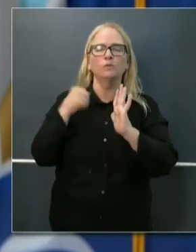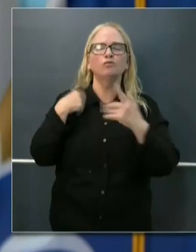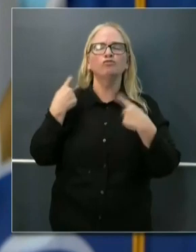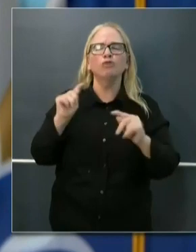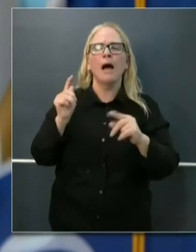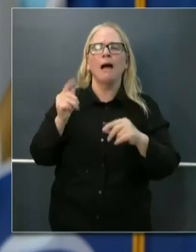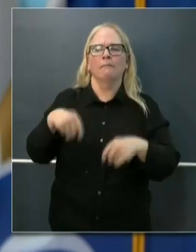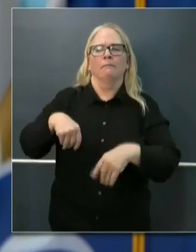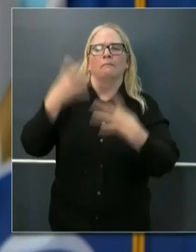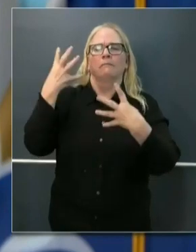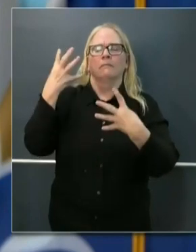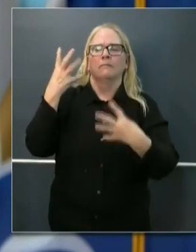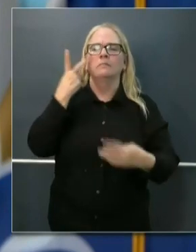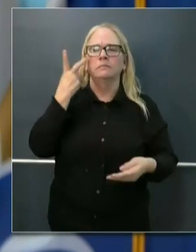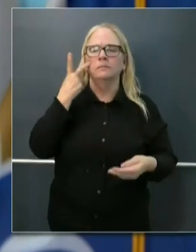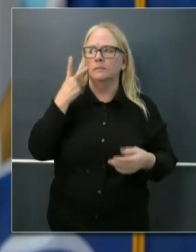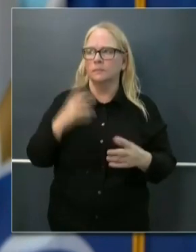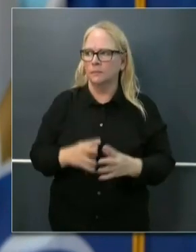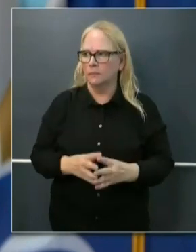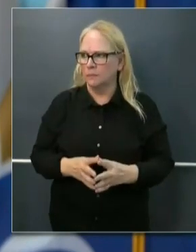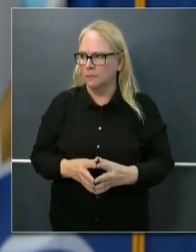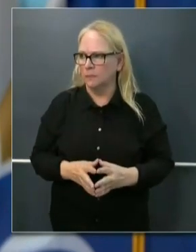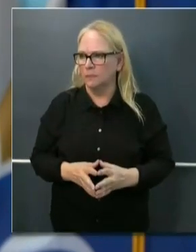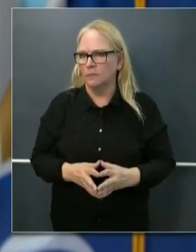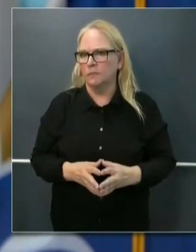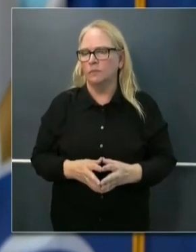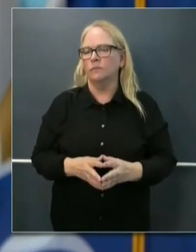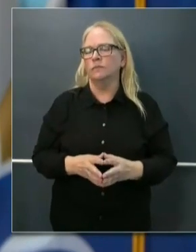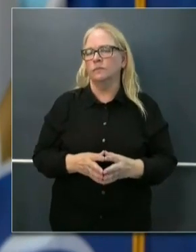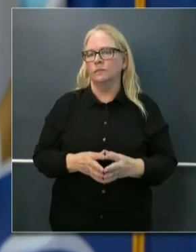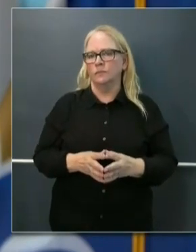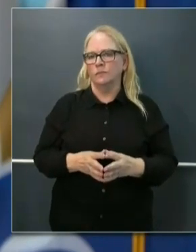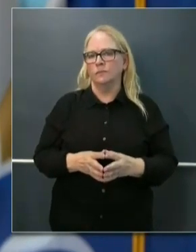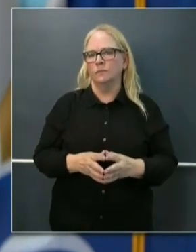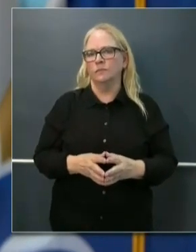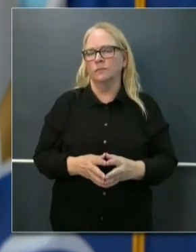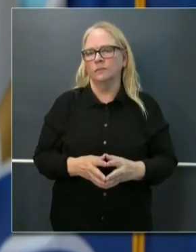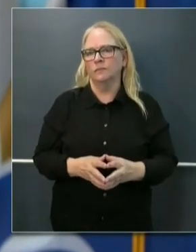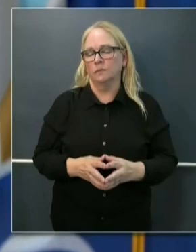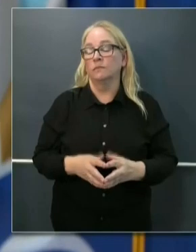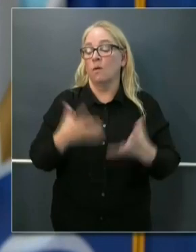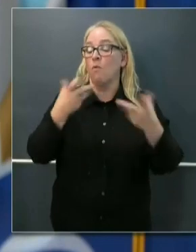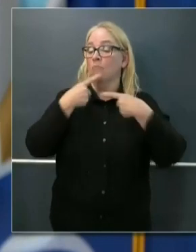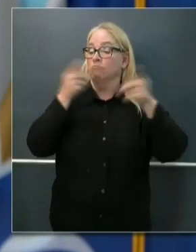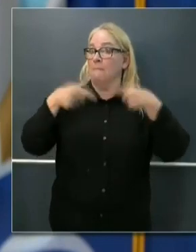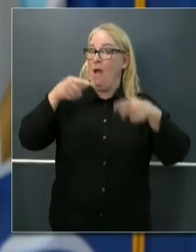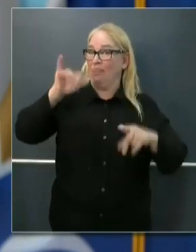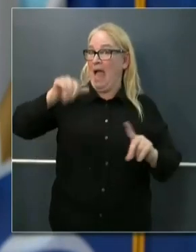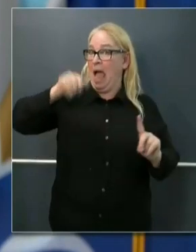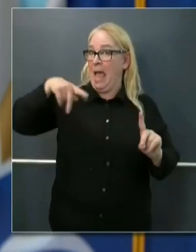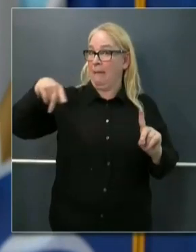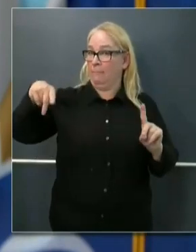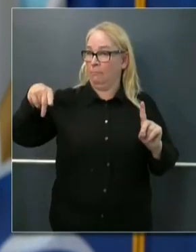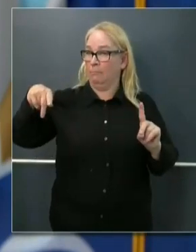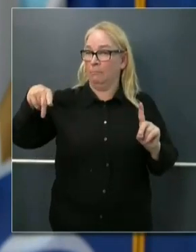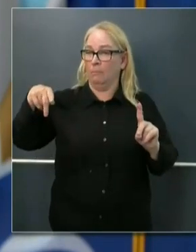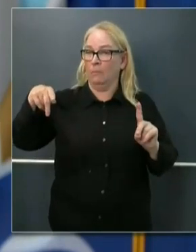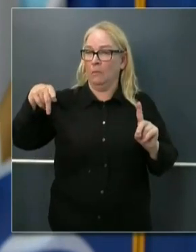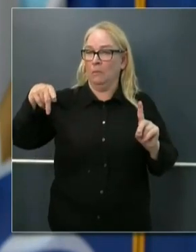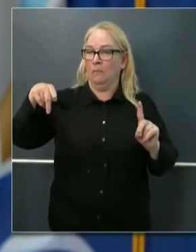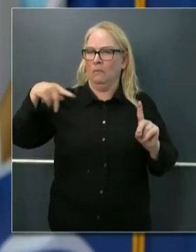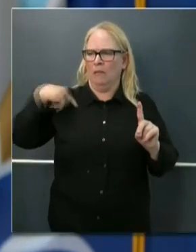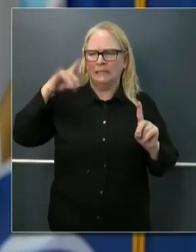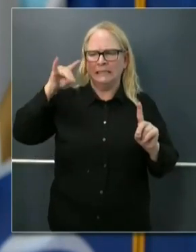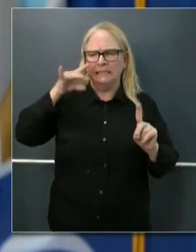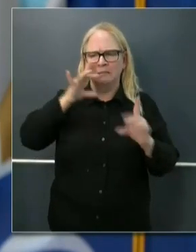down. I just broadly want to make this point about apps. I kid you not. I said this a few days ago. I